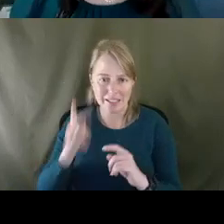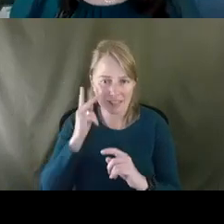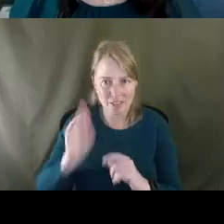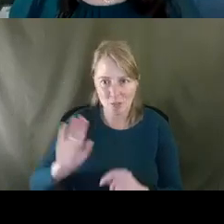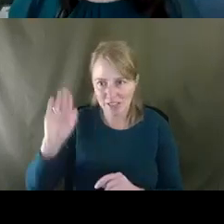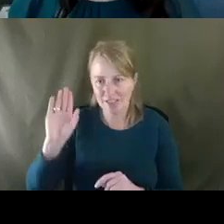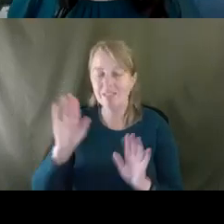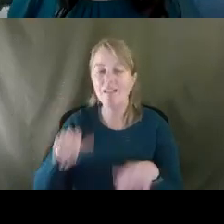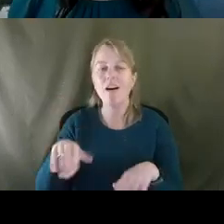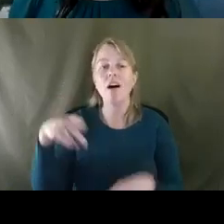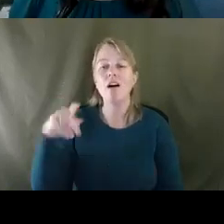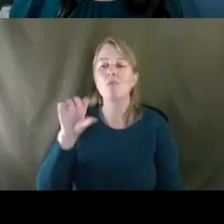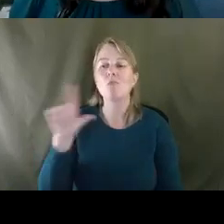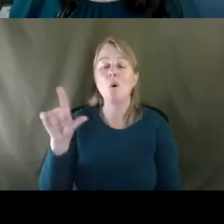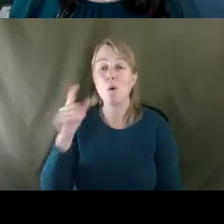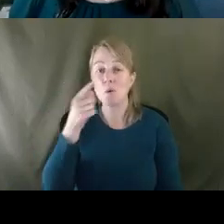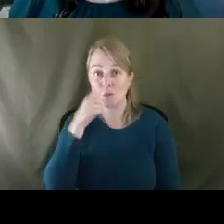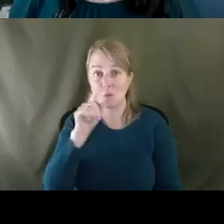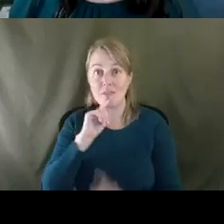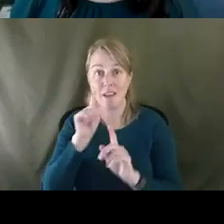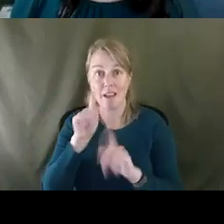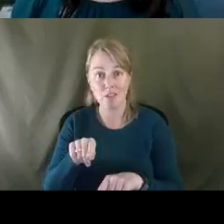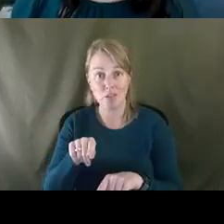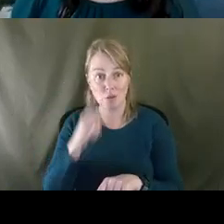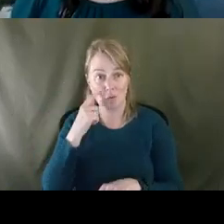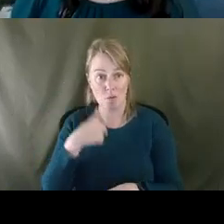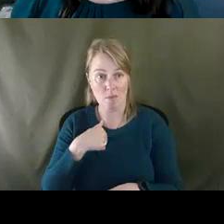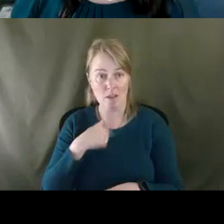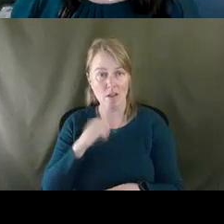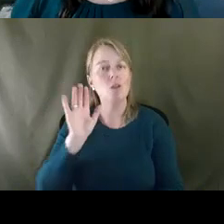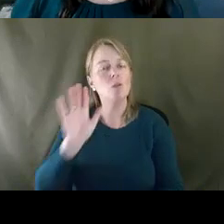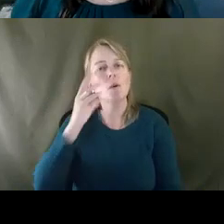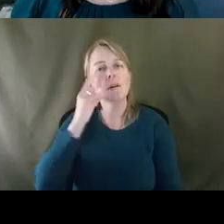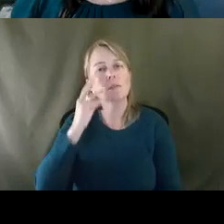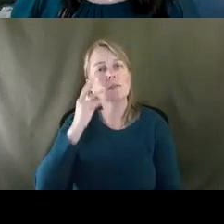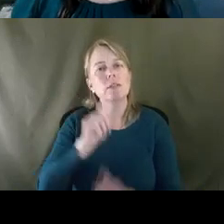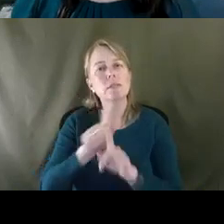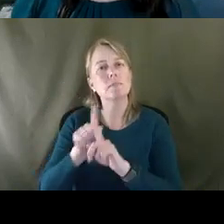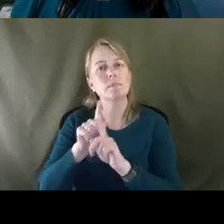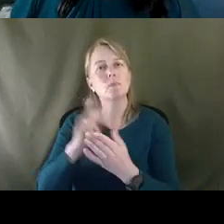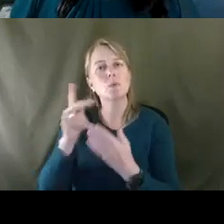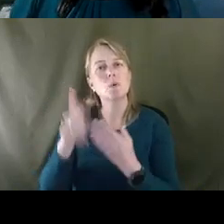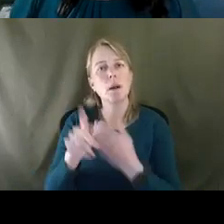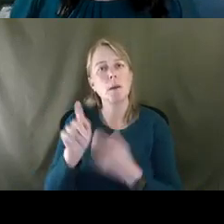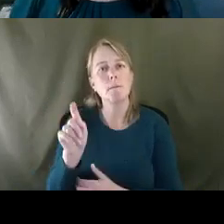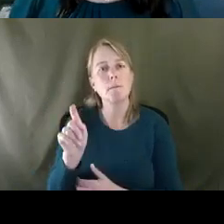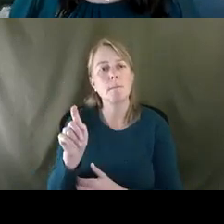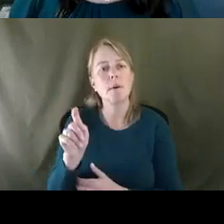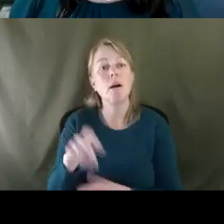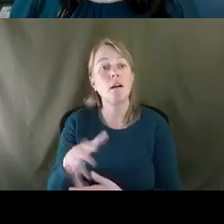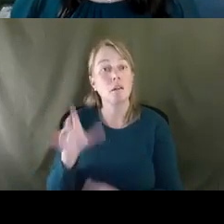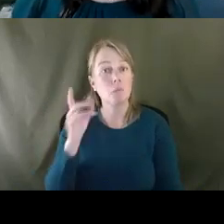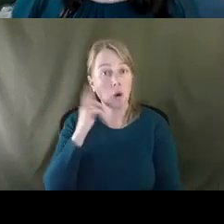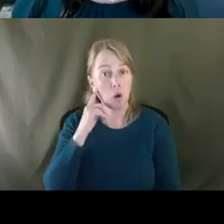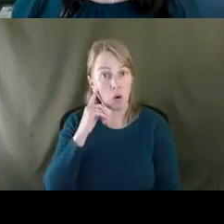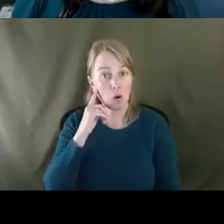poll today. So could you answer this question for me? What is your experience with mentorship programs? Maybe you've heard of them,